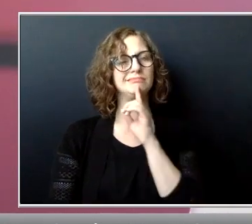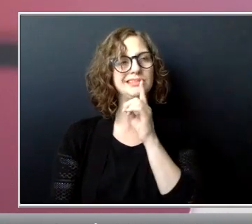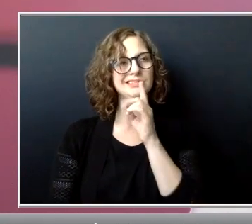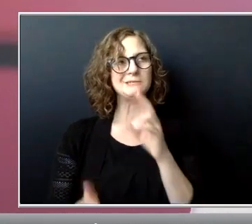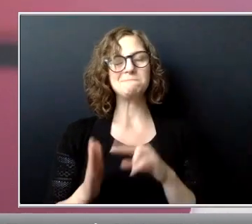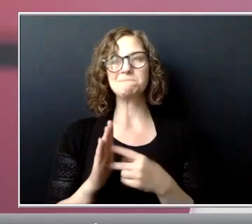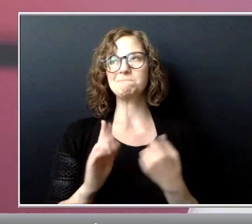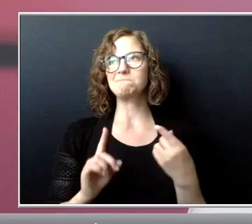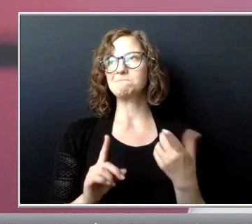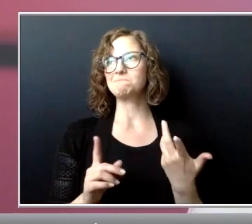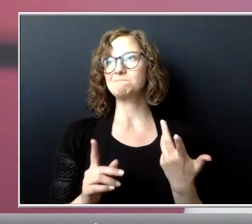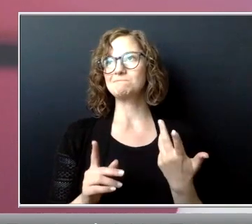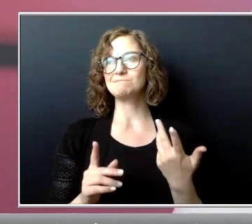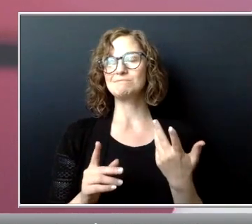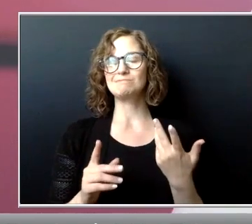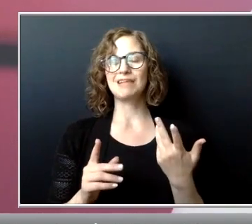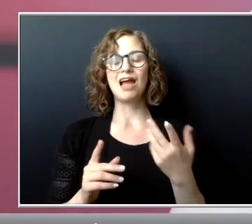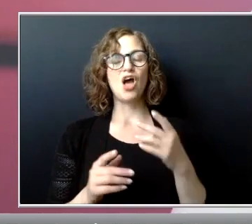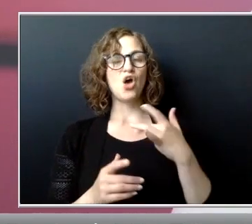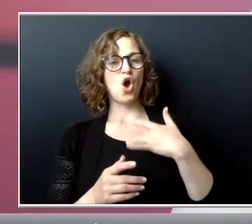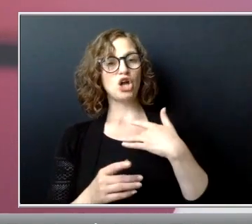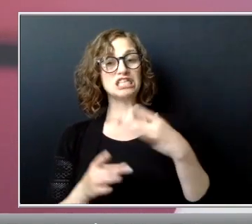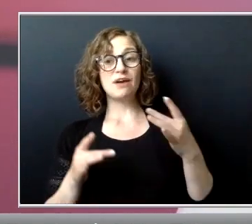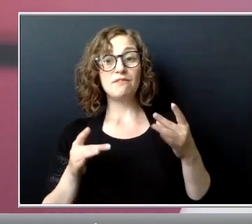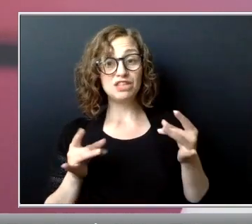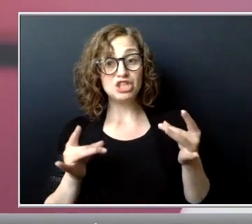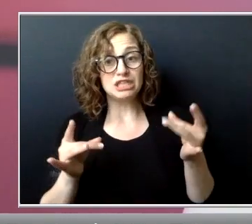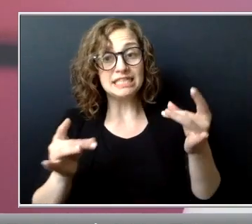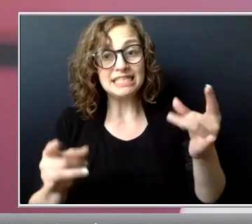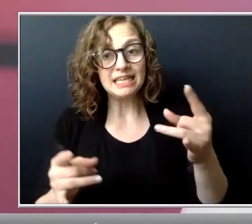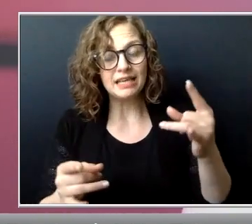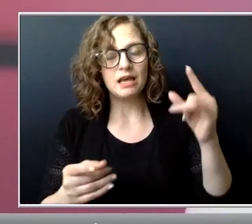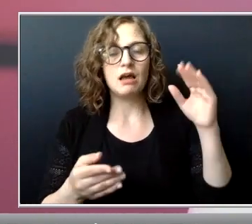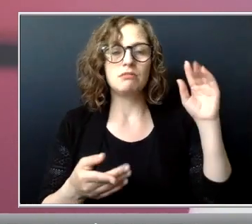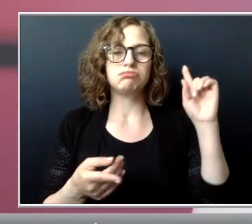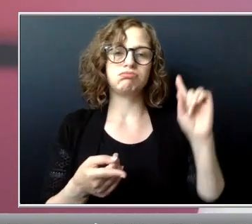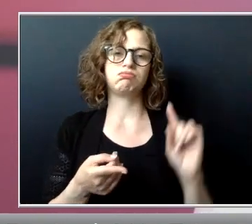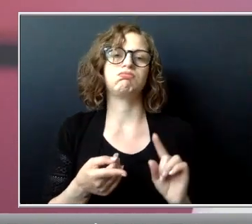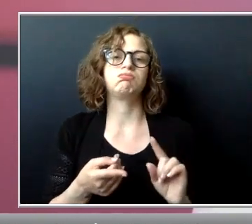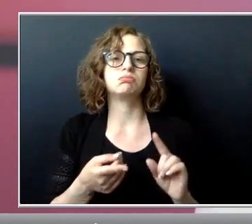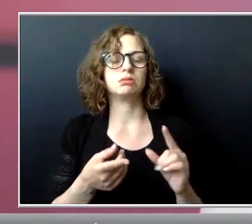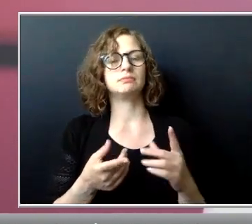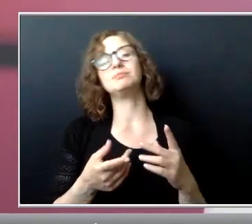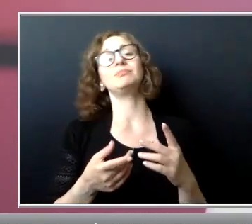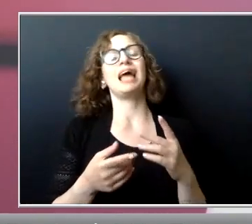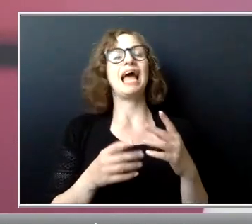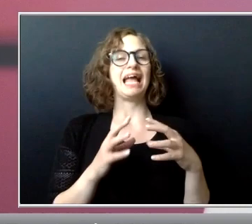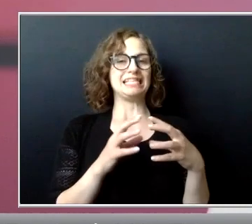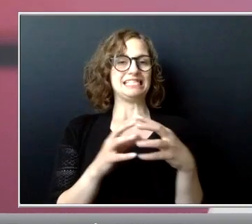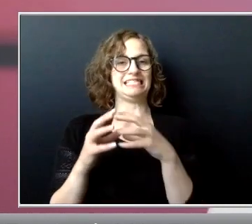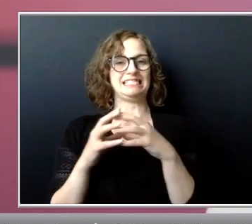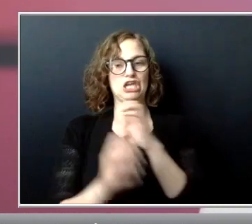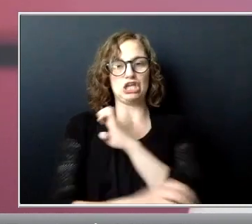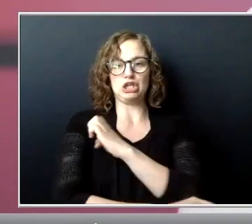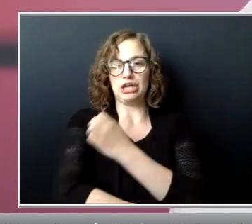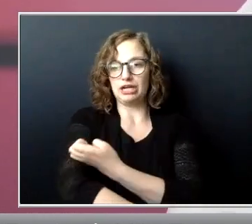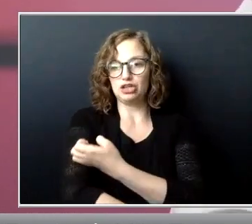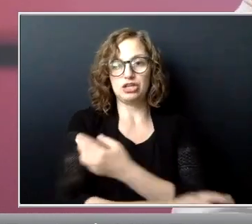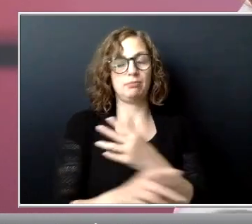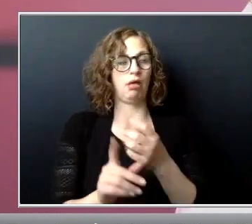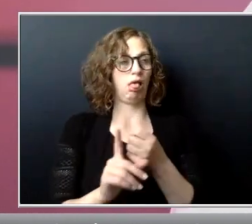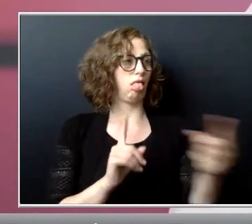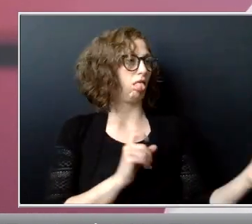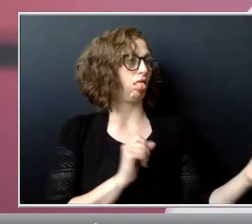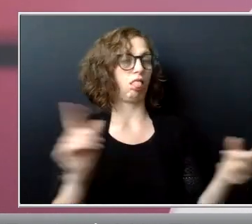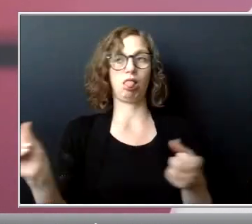of the heart becomes less. Okay. And the dysregulation of cellular energy is ultimately what happens. And so ultimately it can lead to